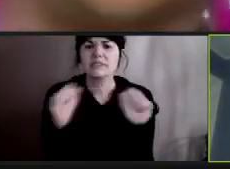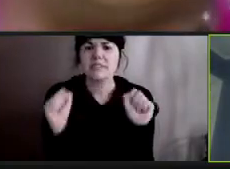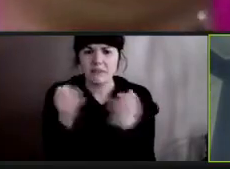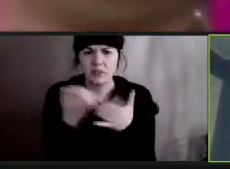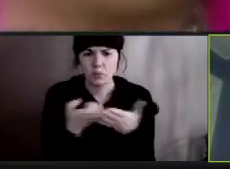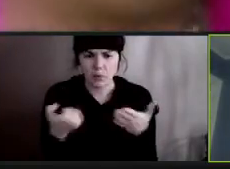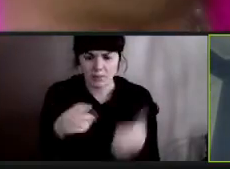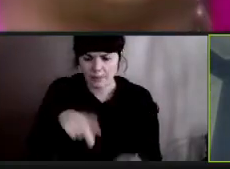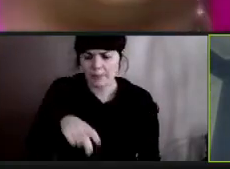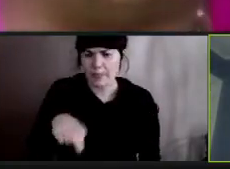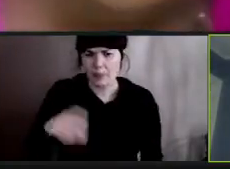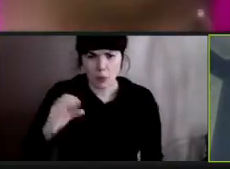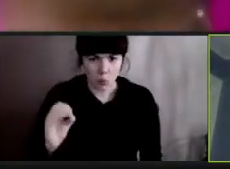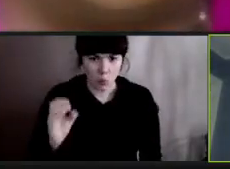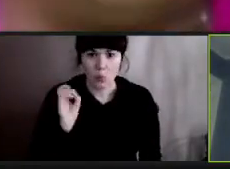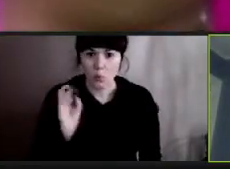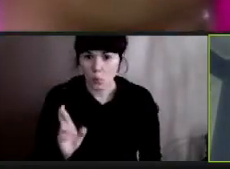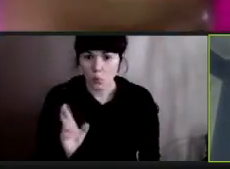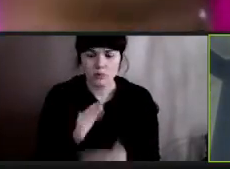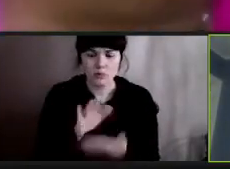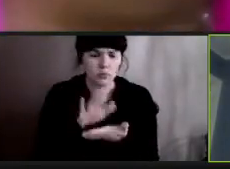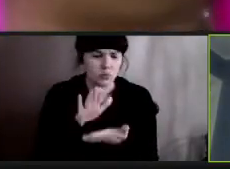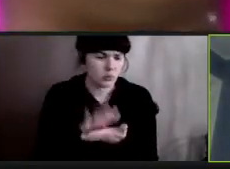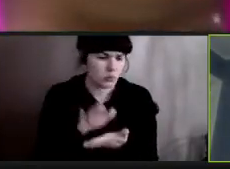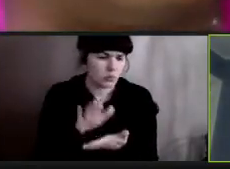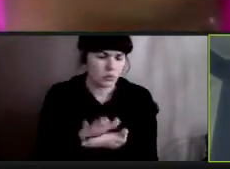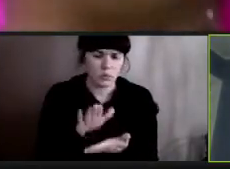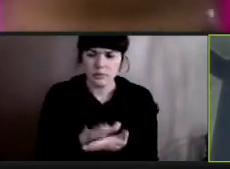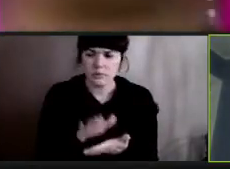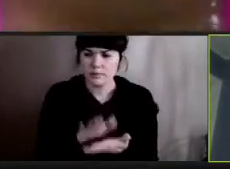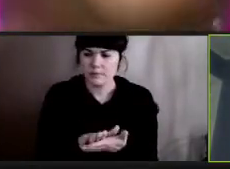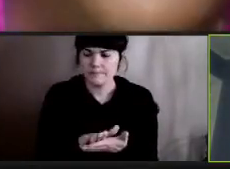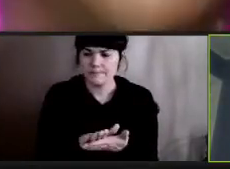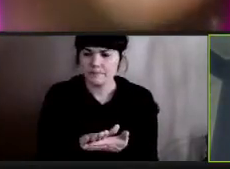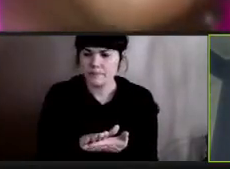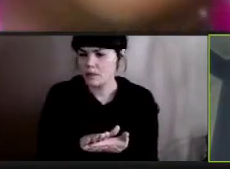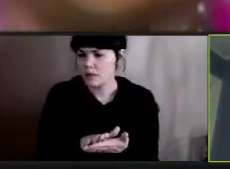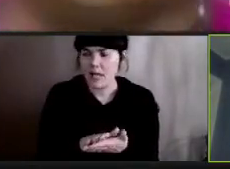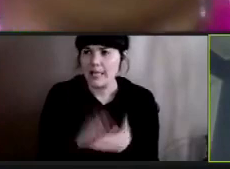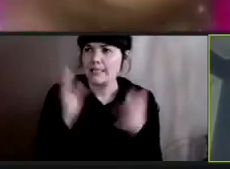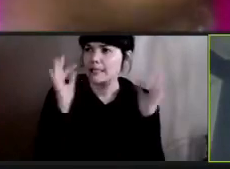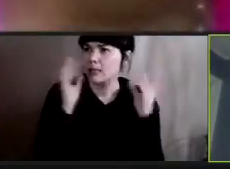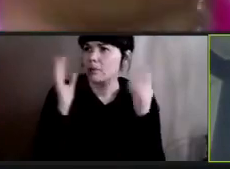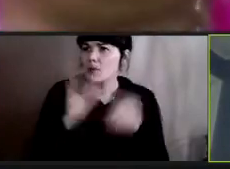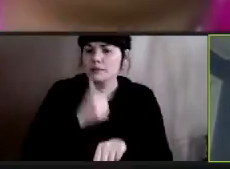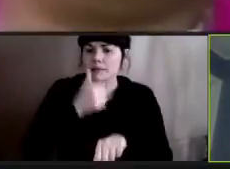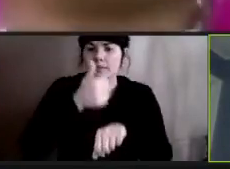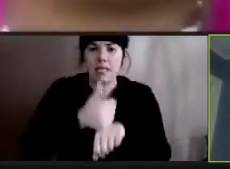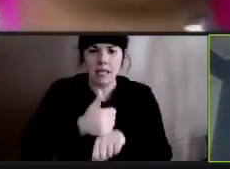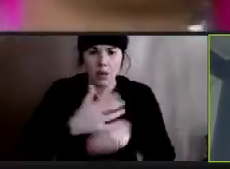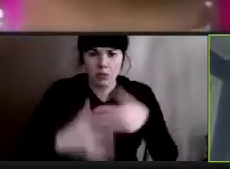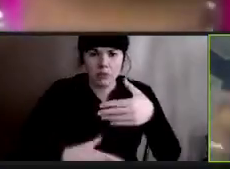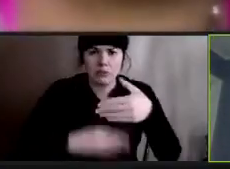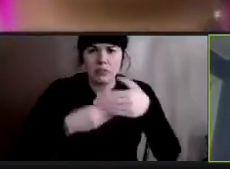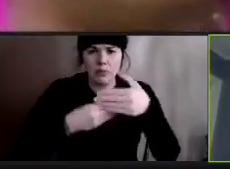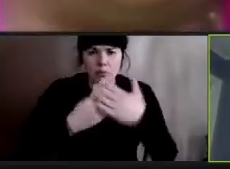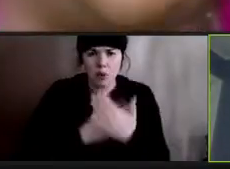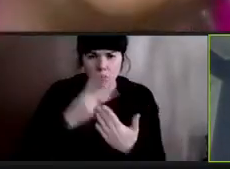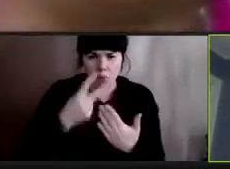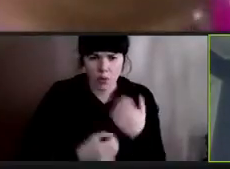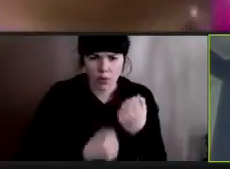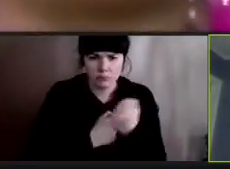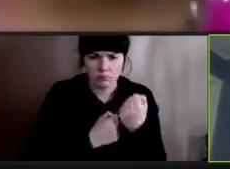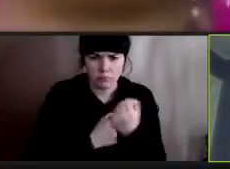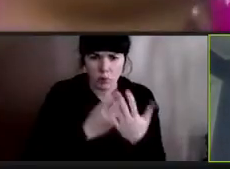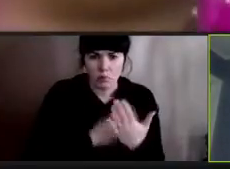talking about they're getting set up for supplemental programs or tutors. We also, any number of